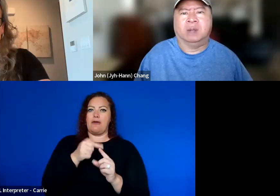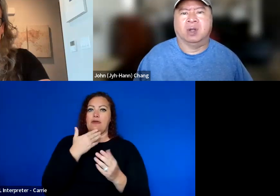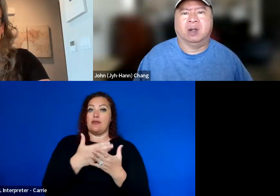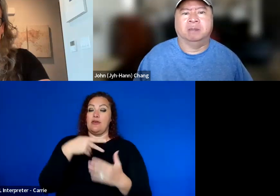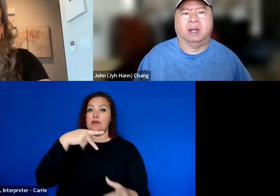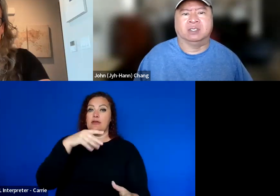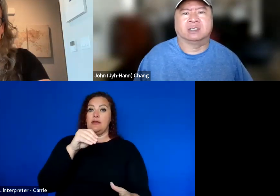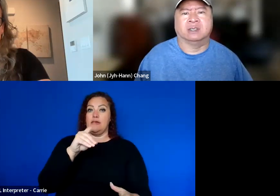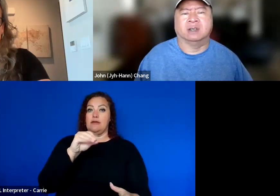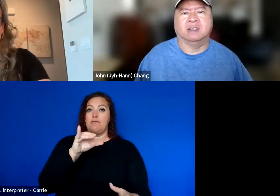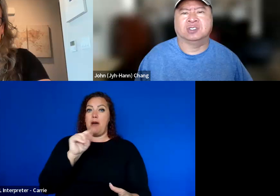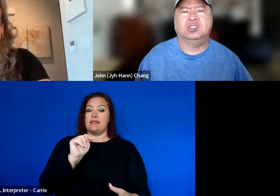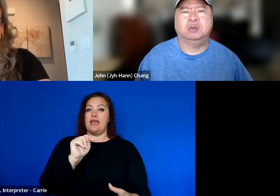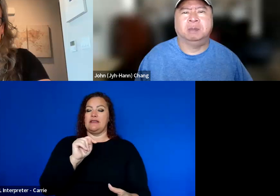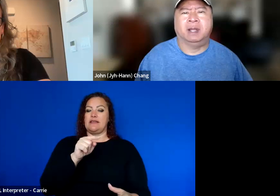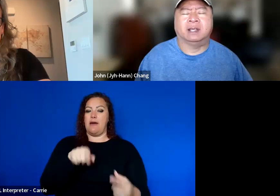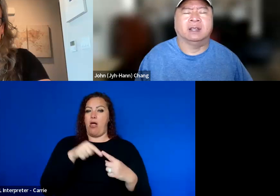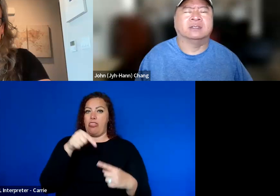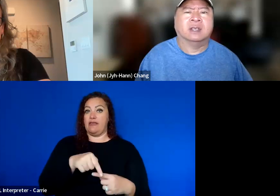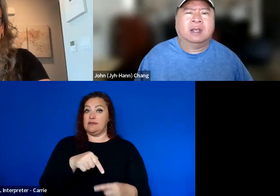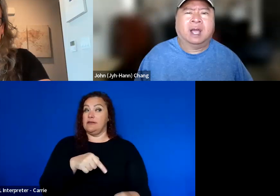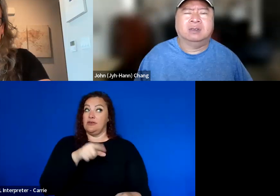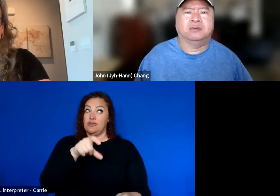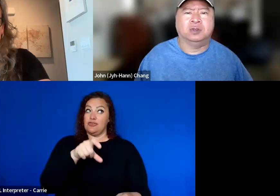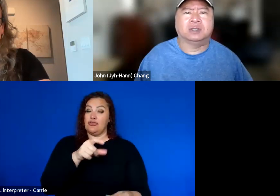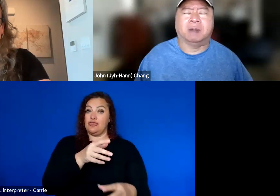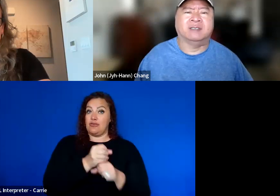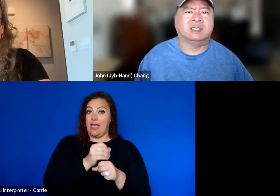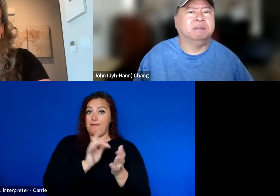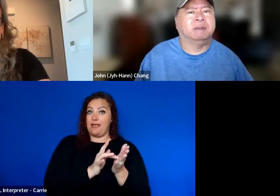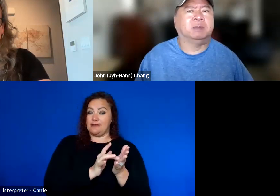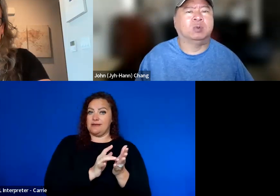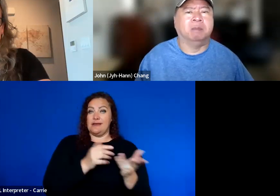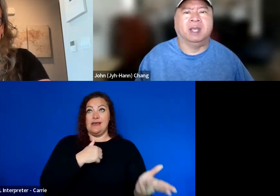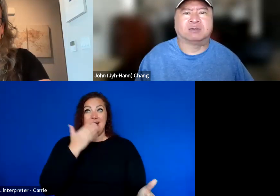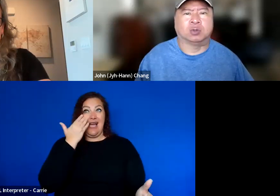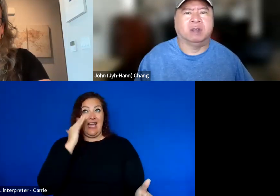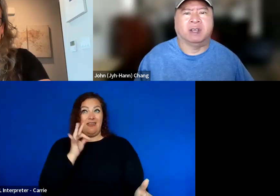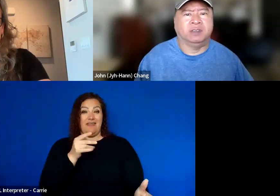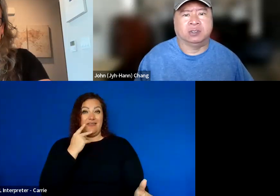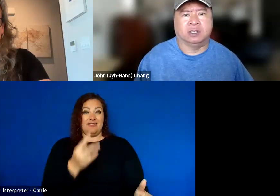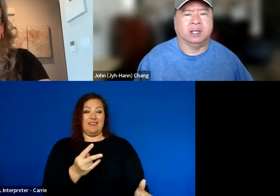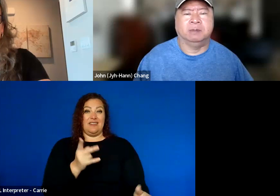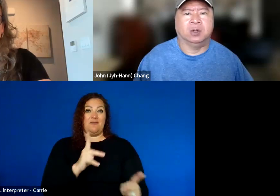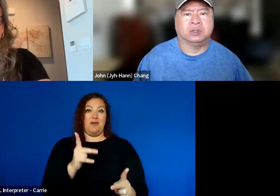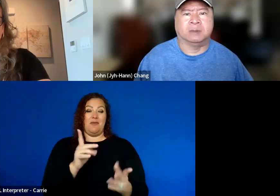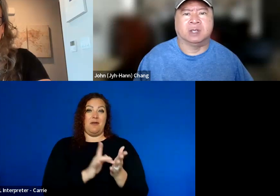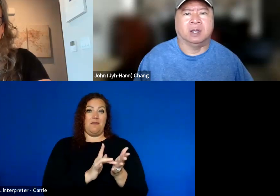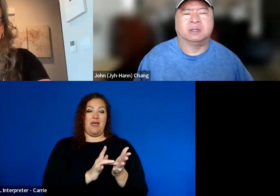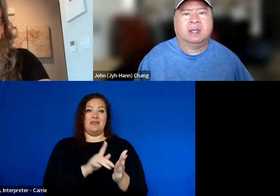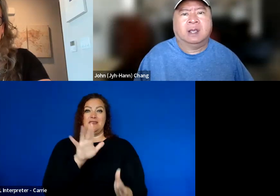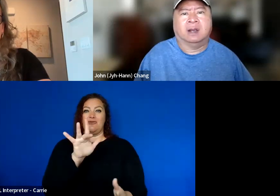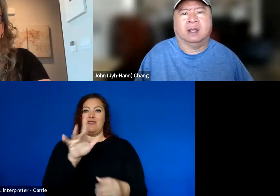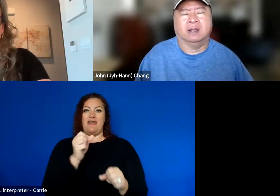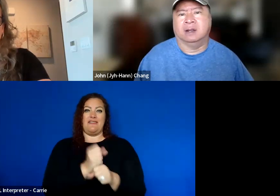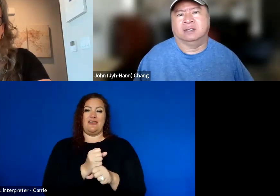a webinar about this. If should you be medicated? Because I don't know if you see, but I've seen people who are on meds for 25 years on the same dose